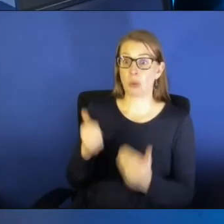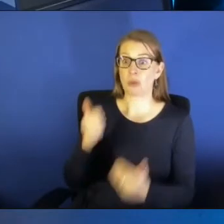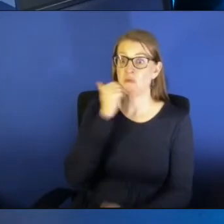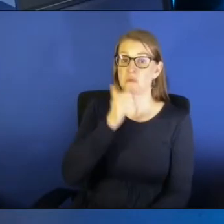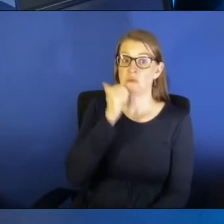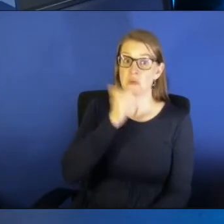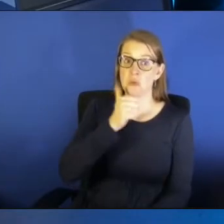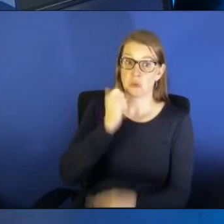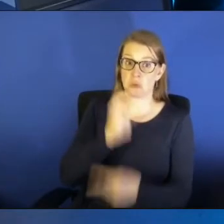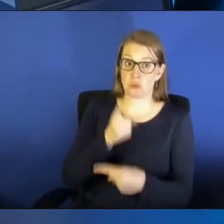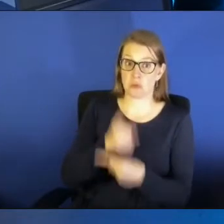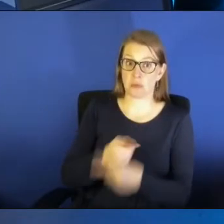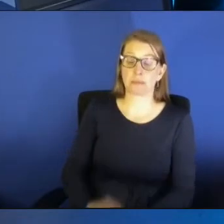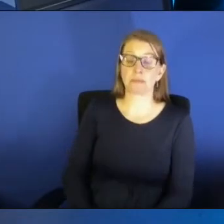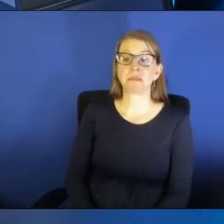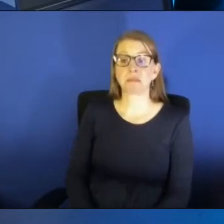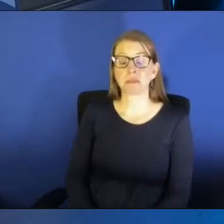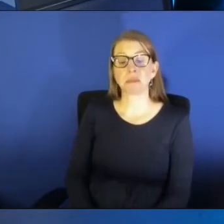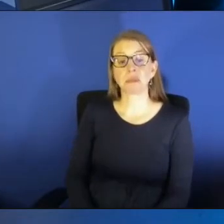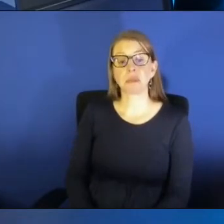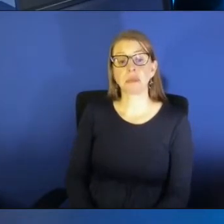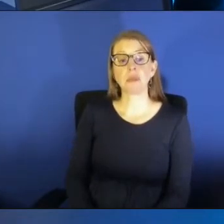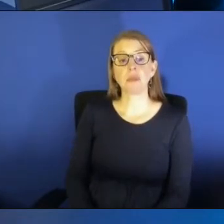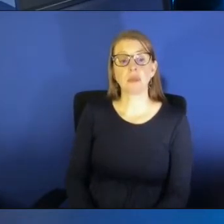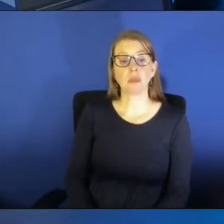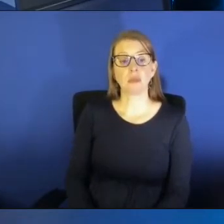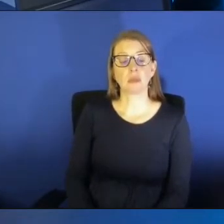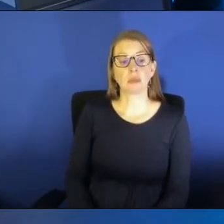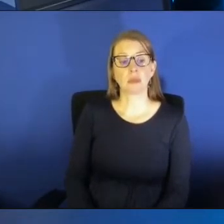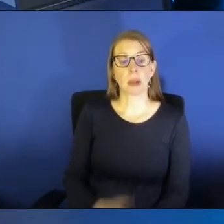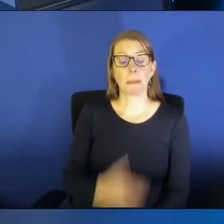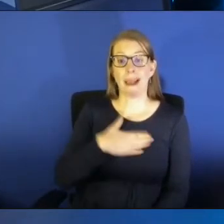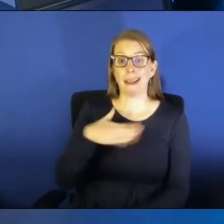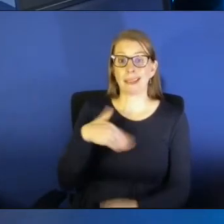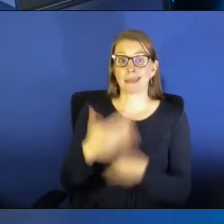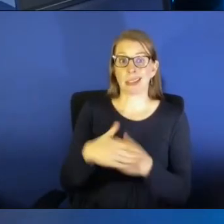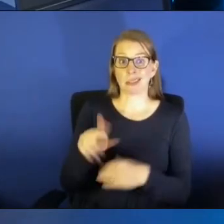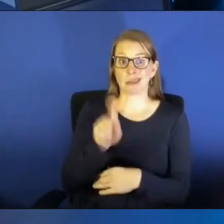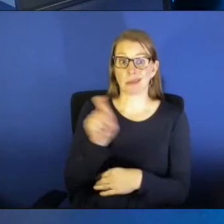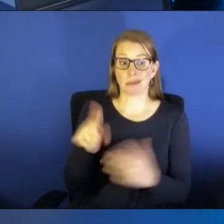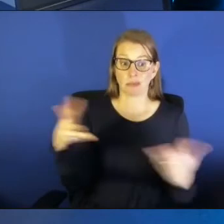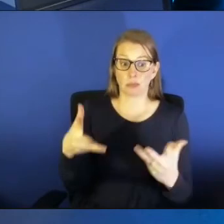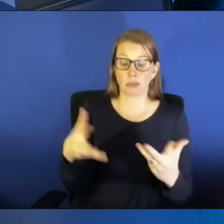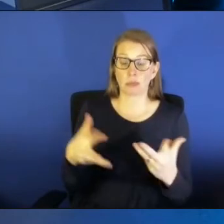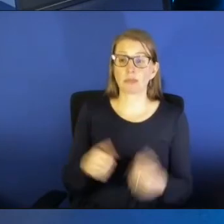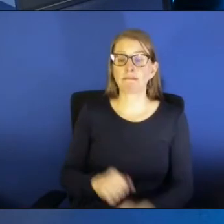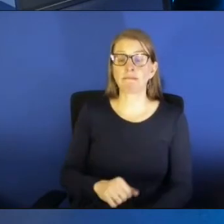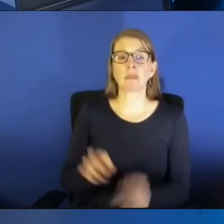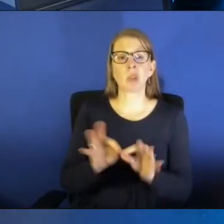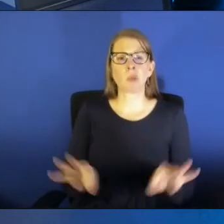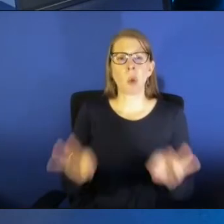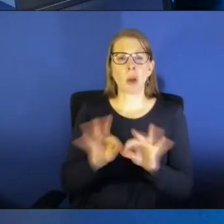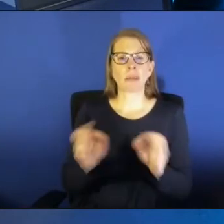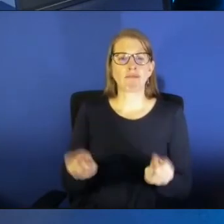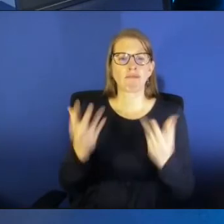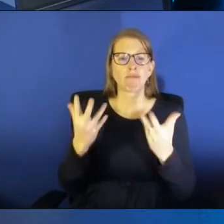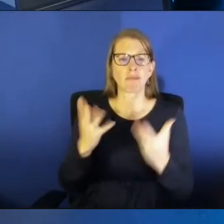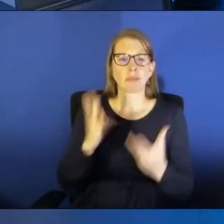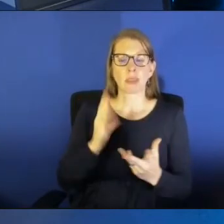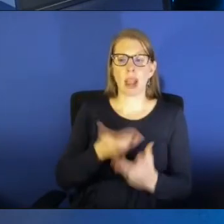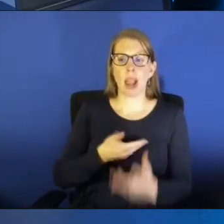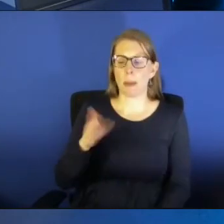basis. And that leads to my next question. How important is our